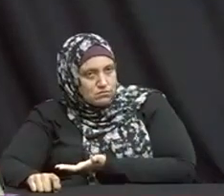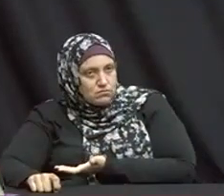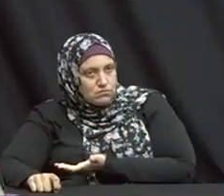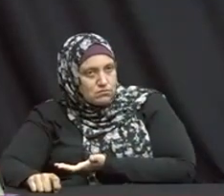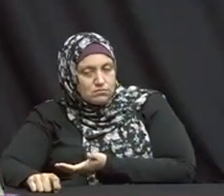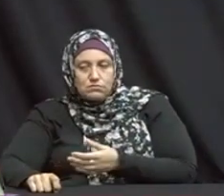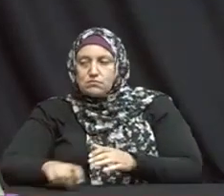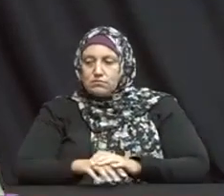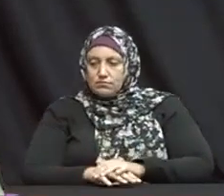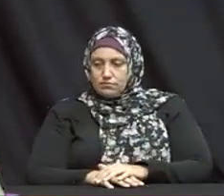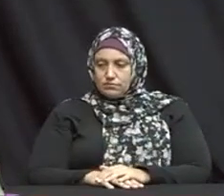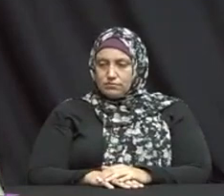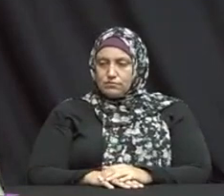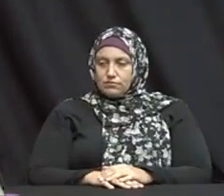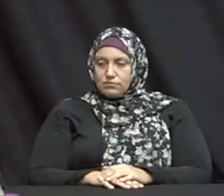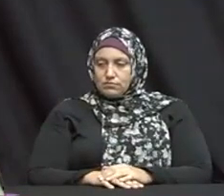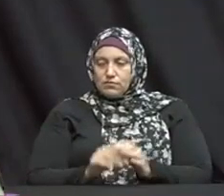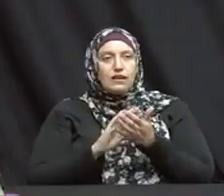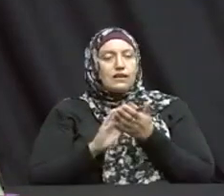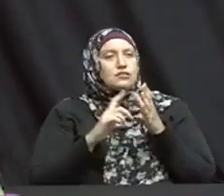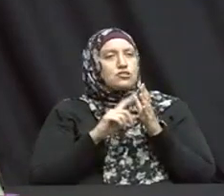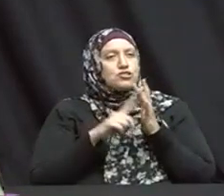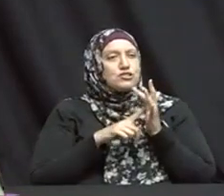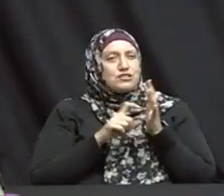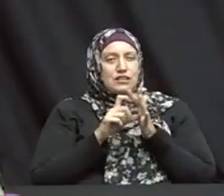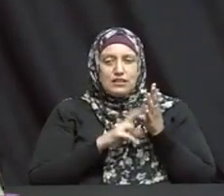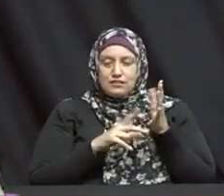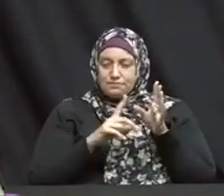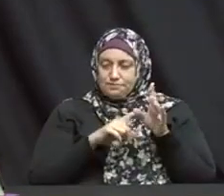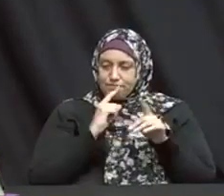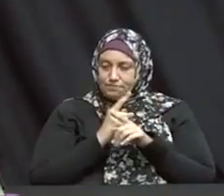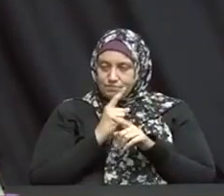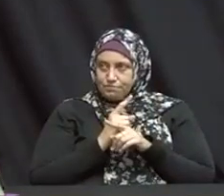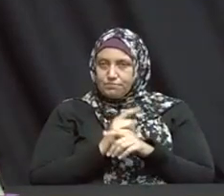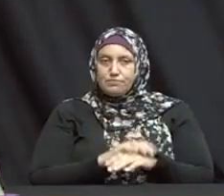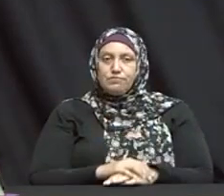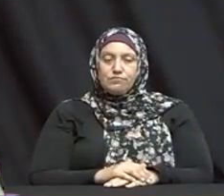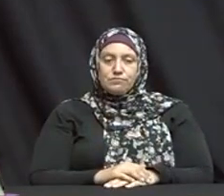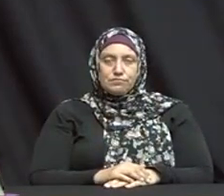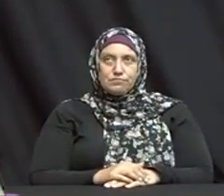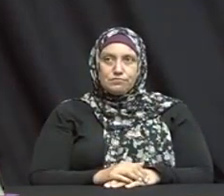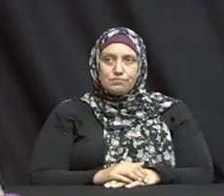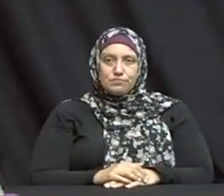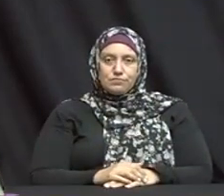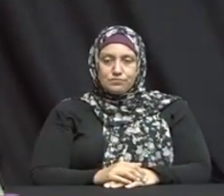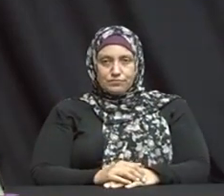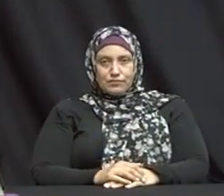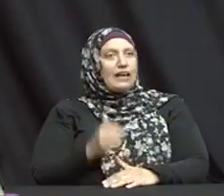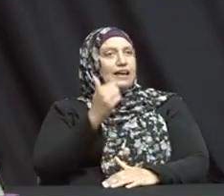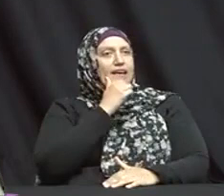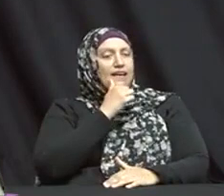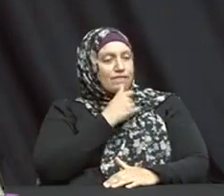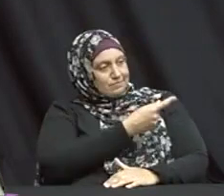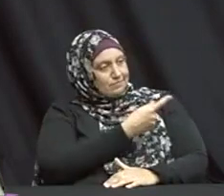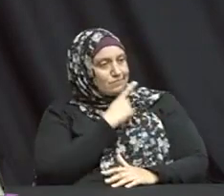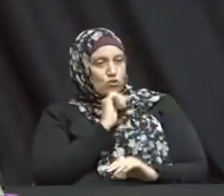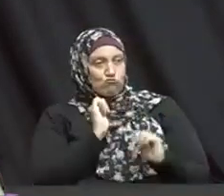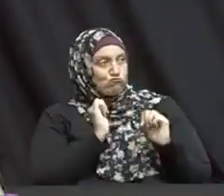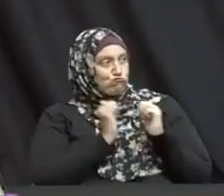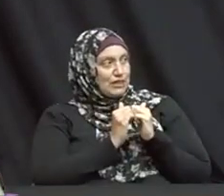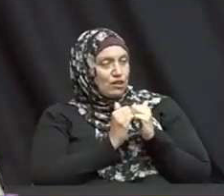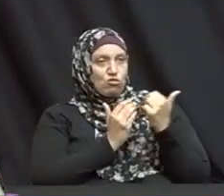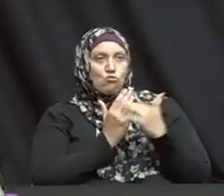for example, just going back to what Haji Muhammad said, and that is that by having an agreement while someone's alive, that you're effectively